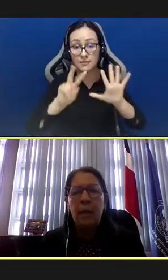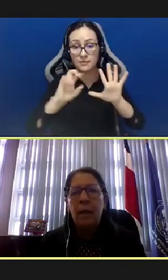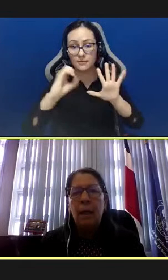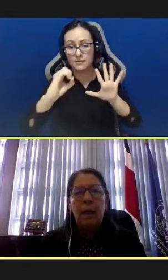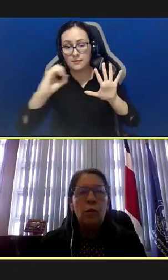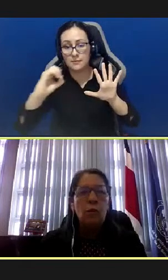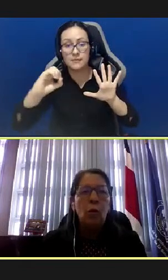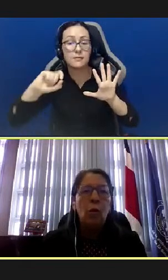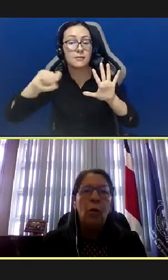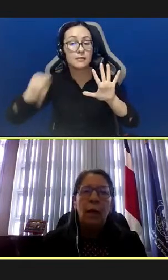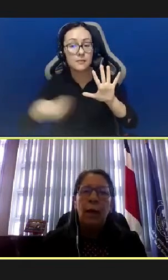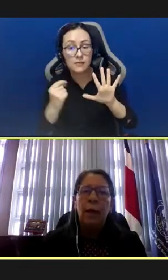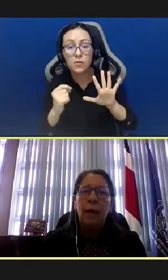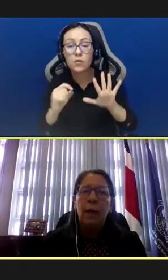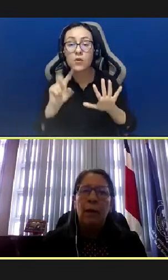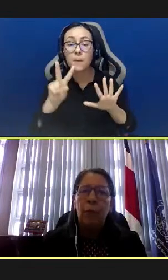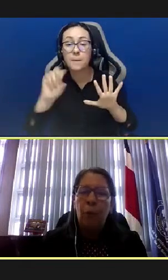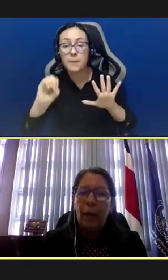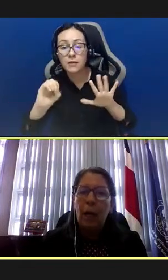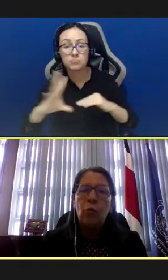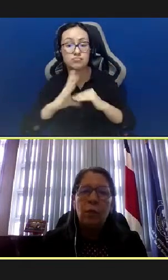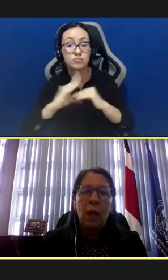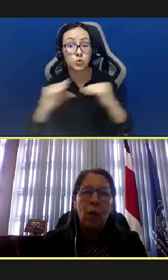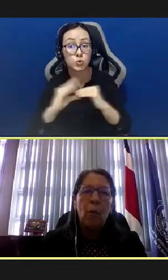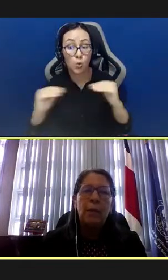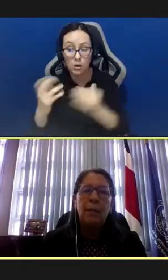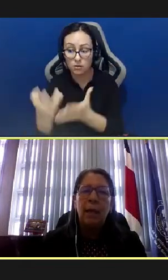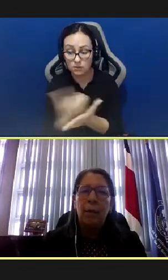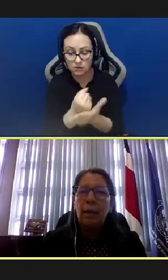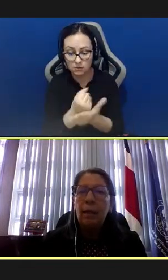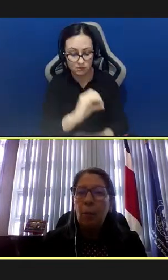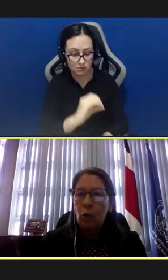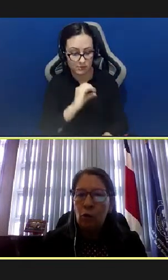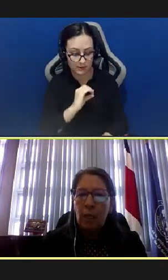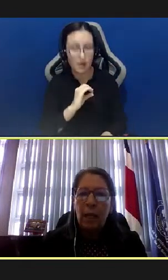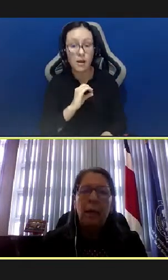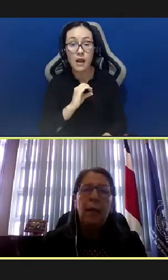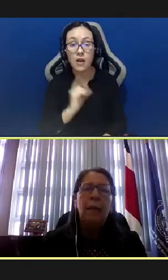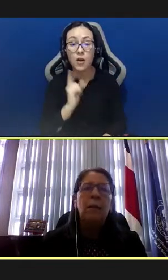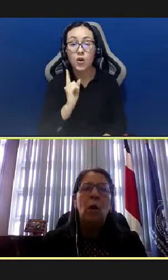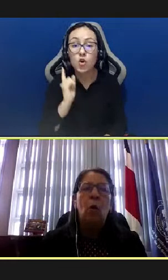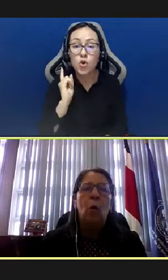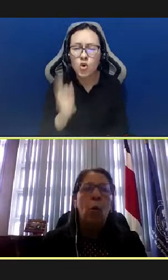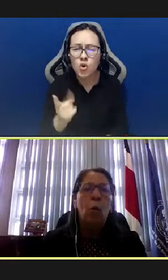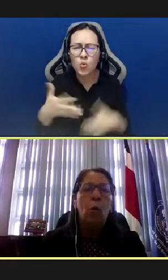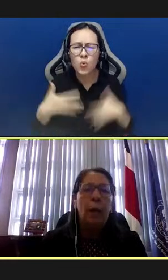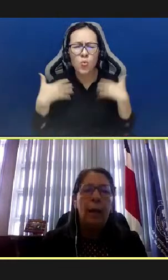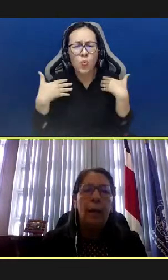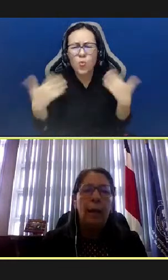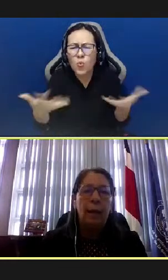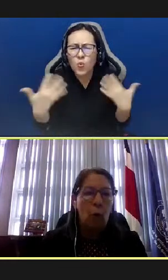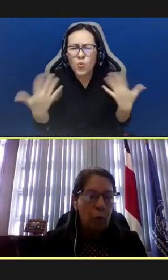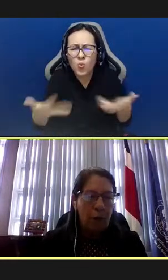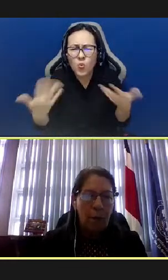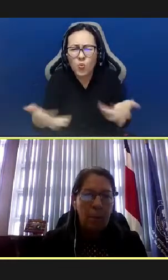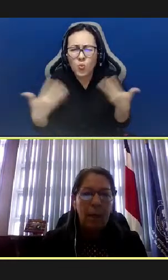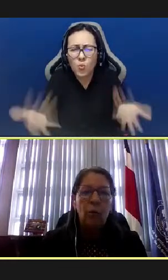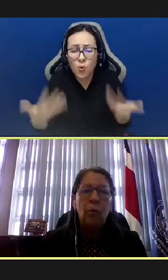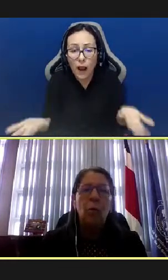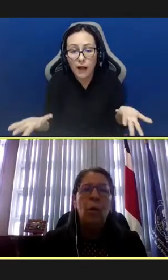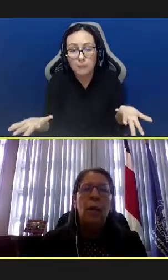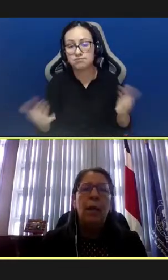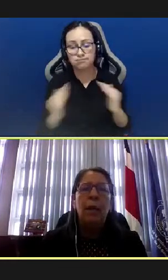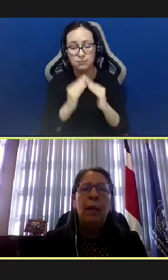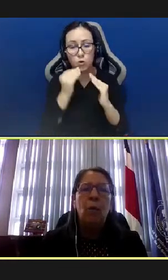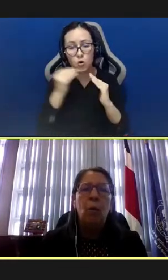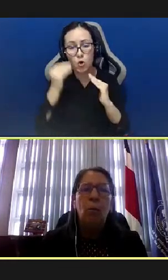average, families were receiving less than $760 and a year. And